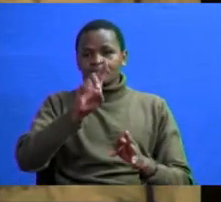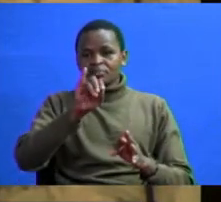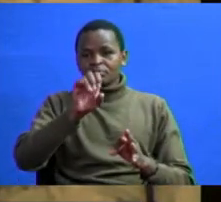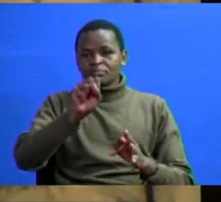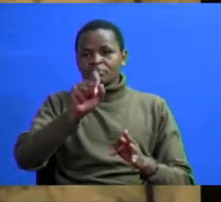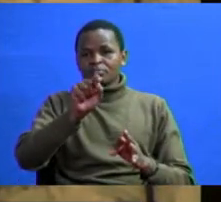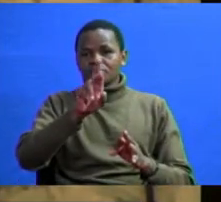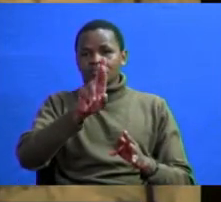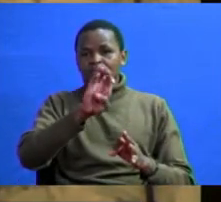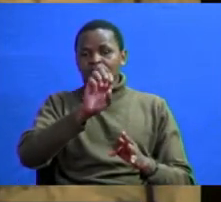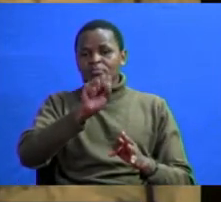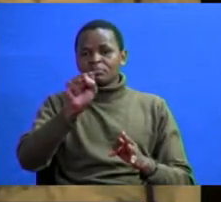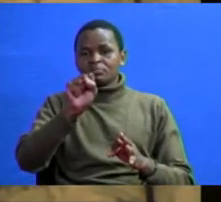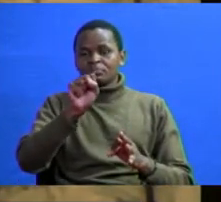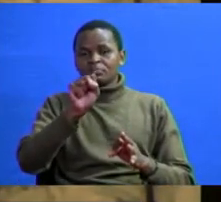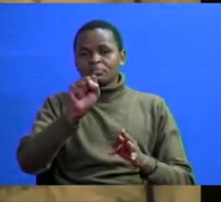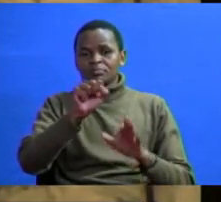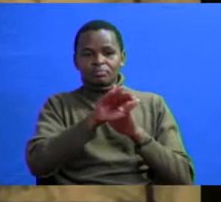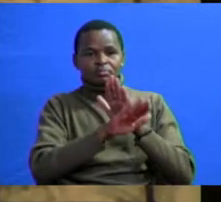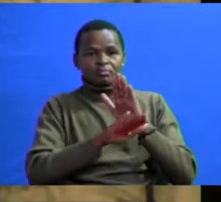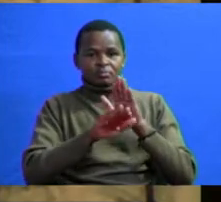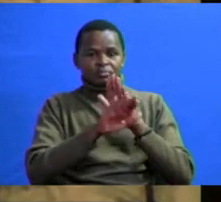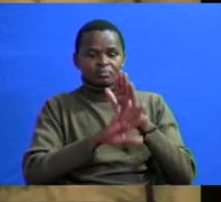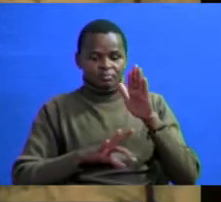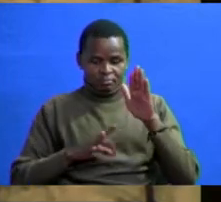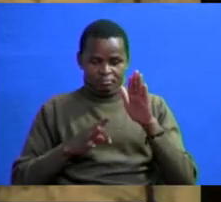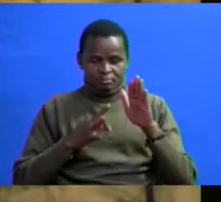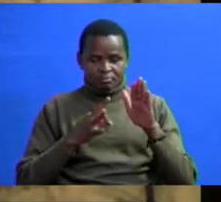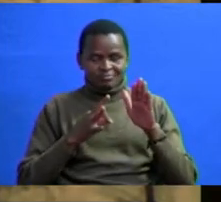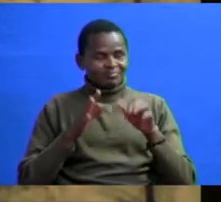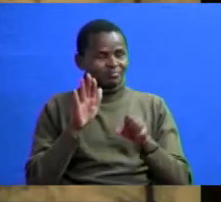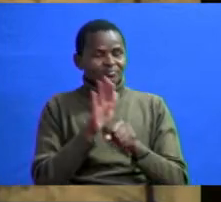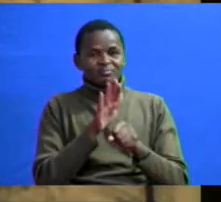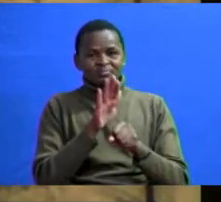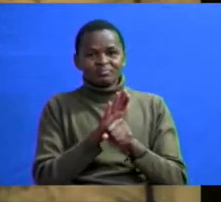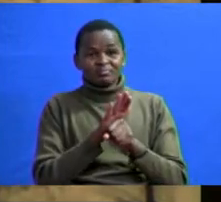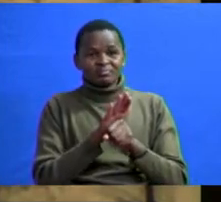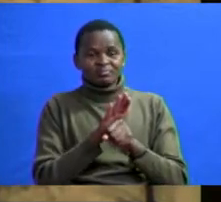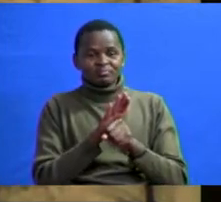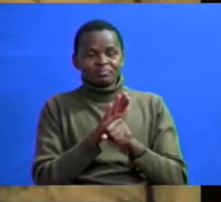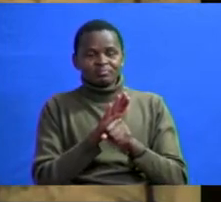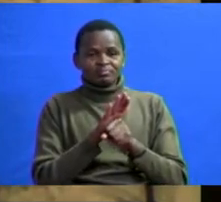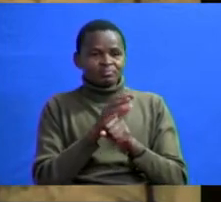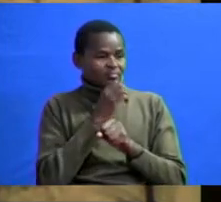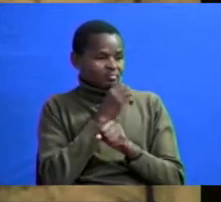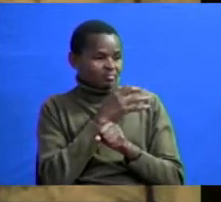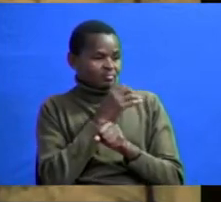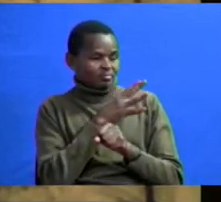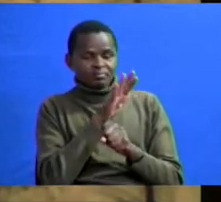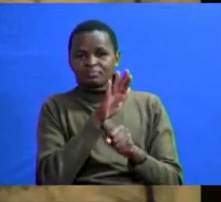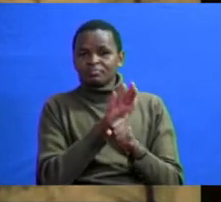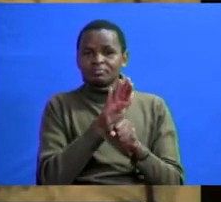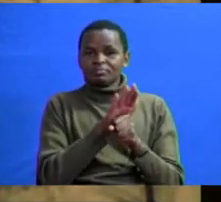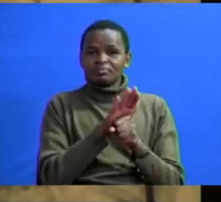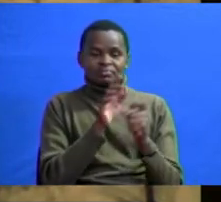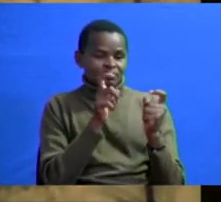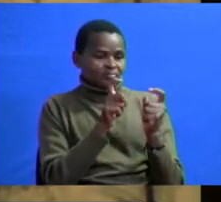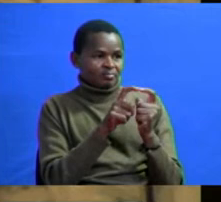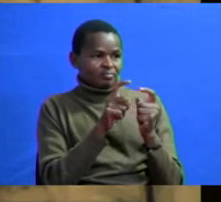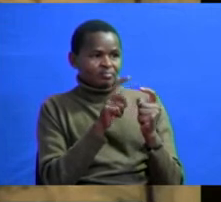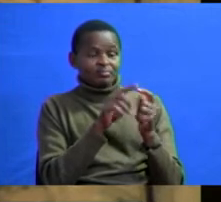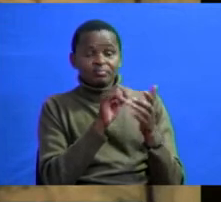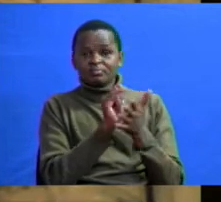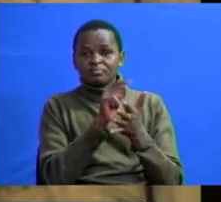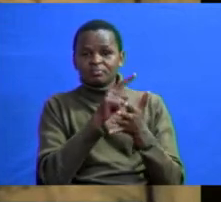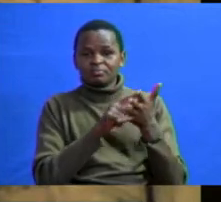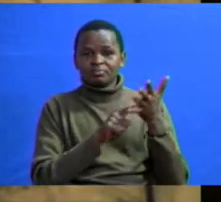one, distress is basically you feeling extremely anxious and feeling extreme pain. So that is